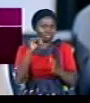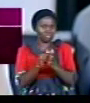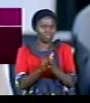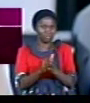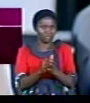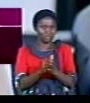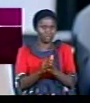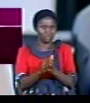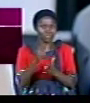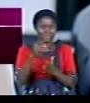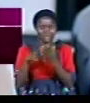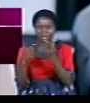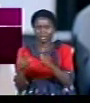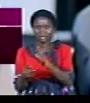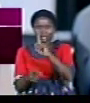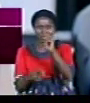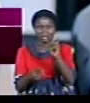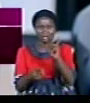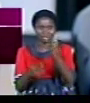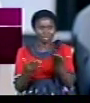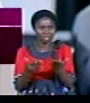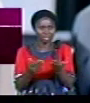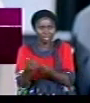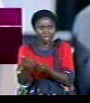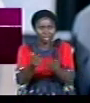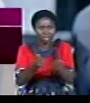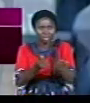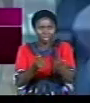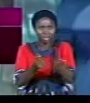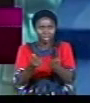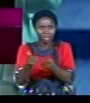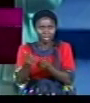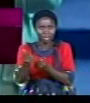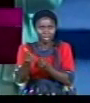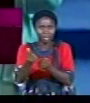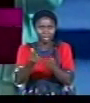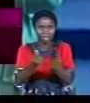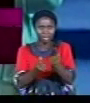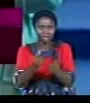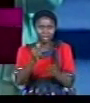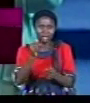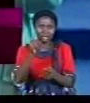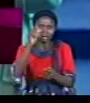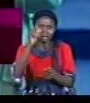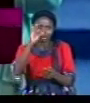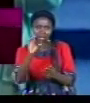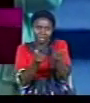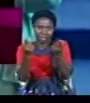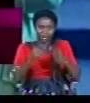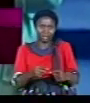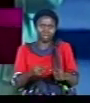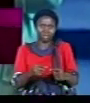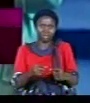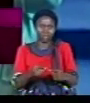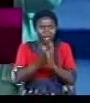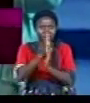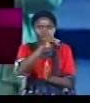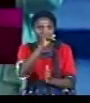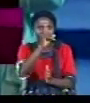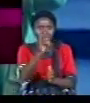what is happening? An ambulance, my wife in an ambulance. I said, are you okay? I said, I am waiting for the children to come so I can hand